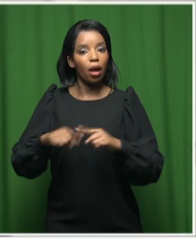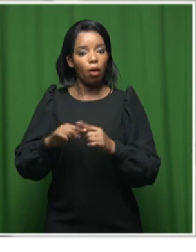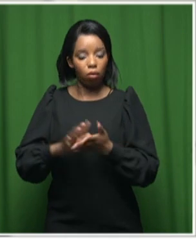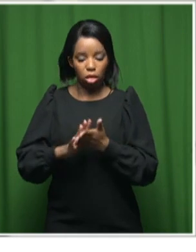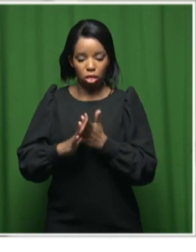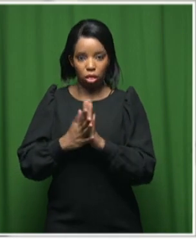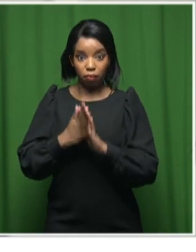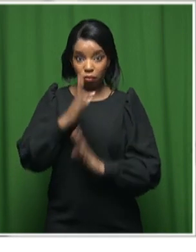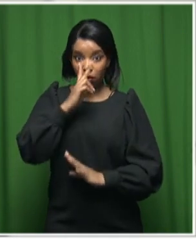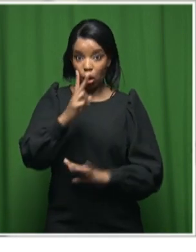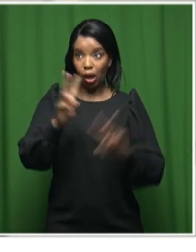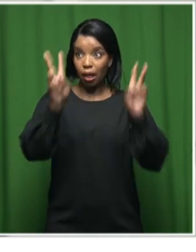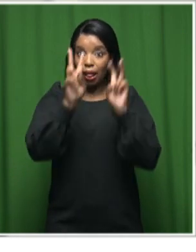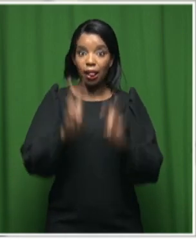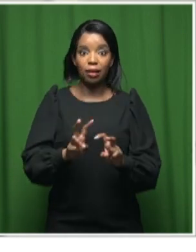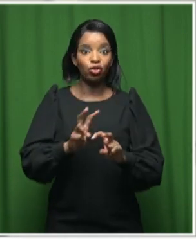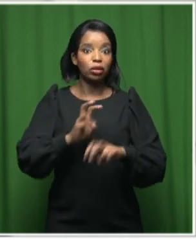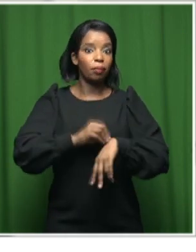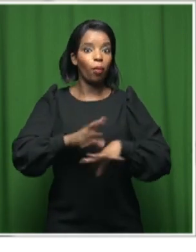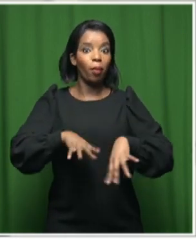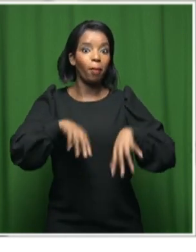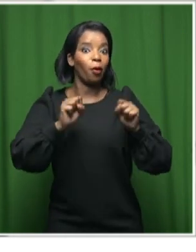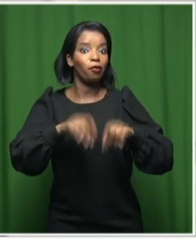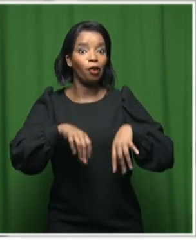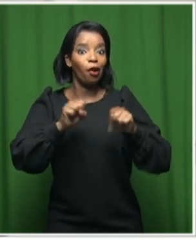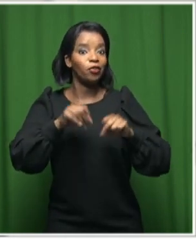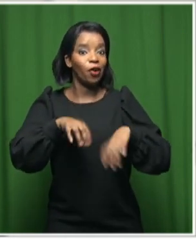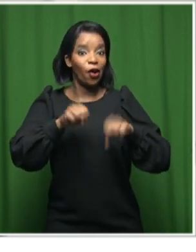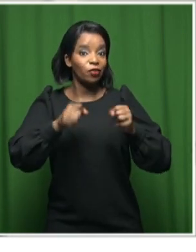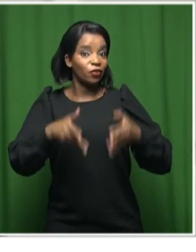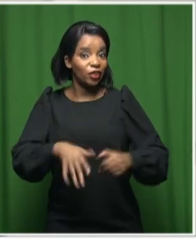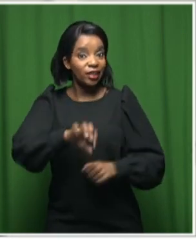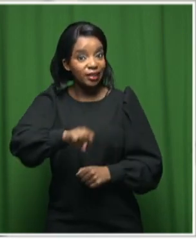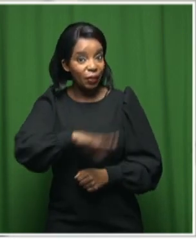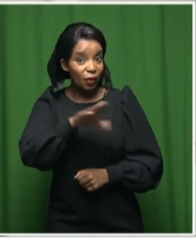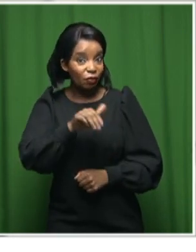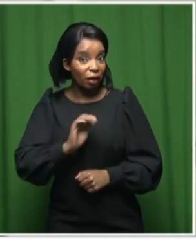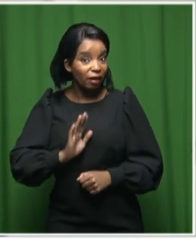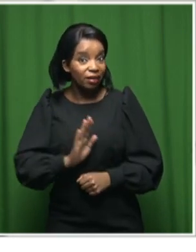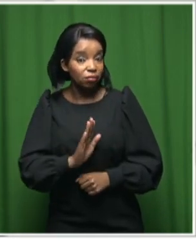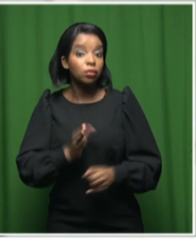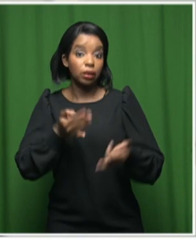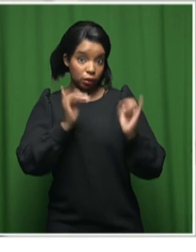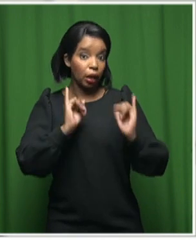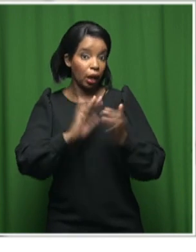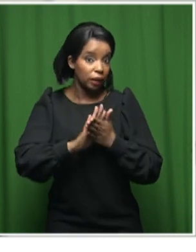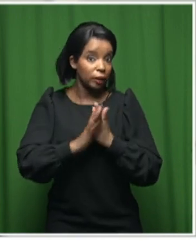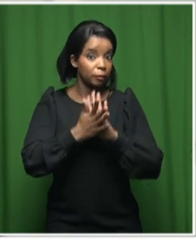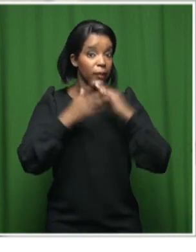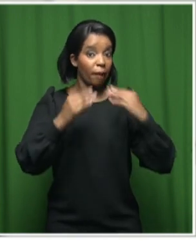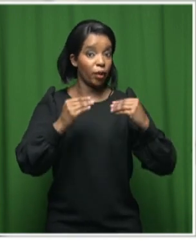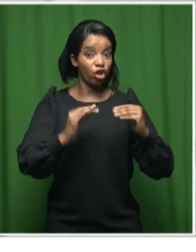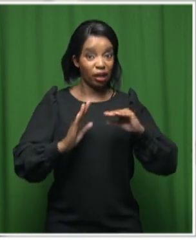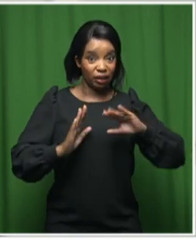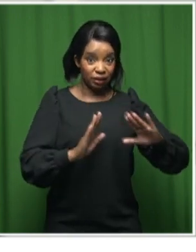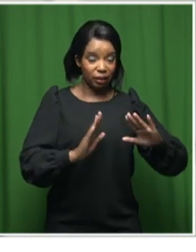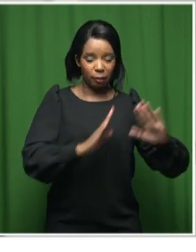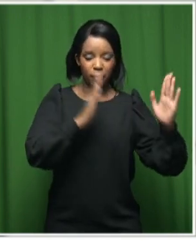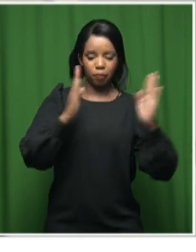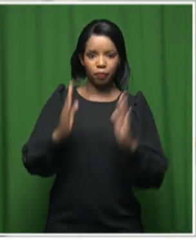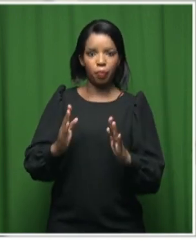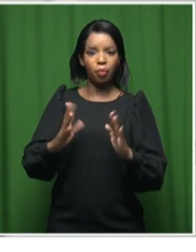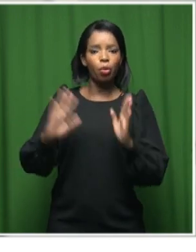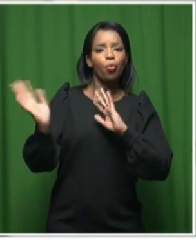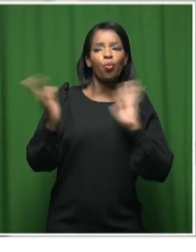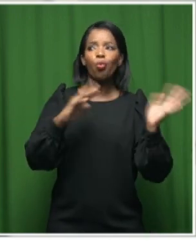energy situation in the country, that's a serious threat. You look at the past events, climate